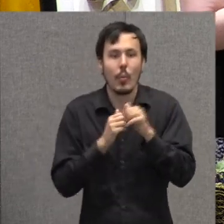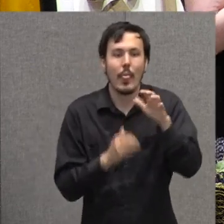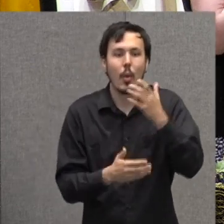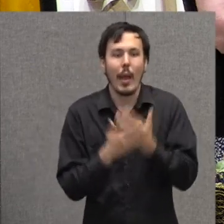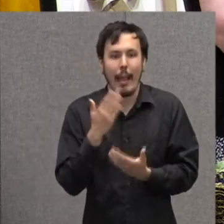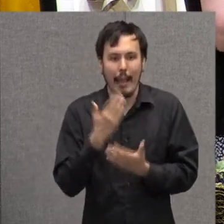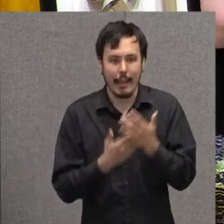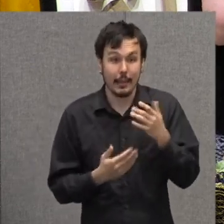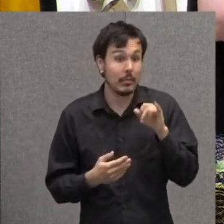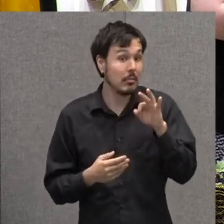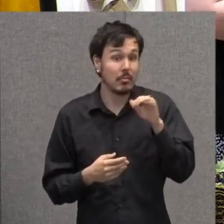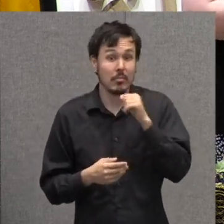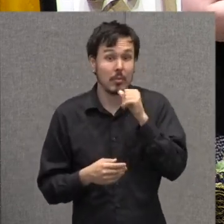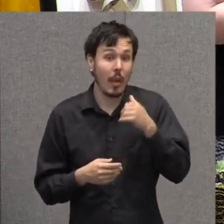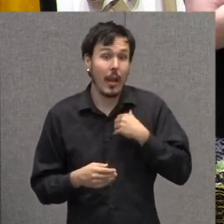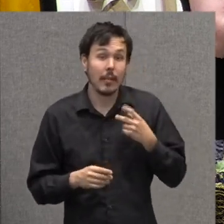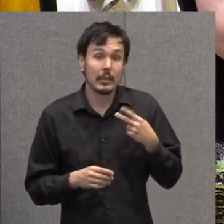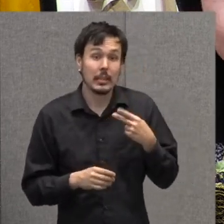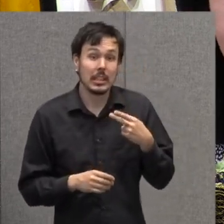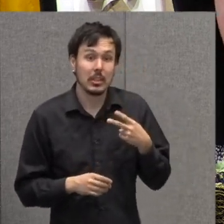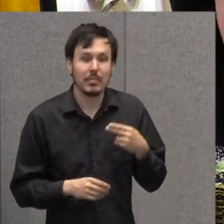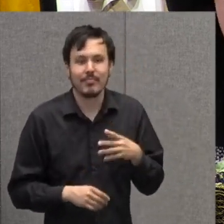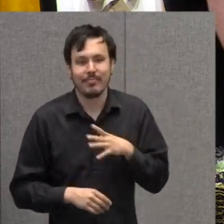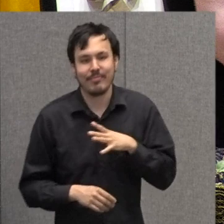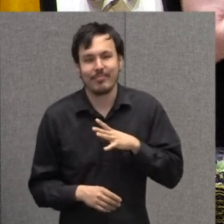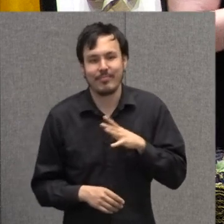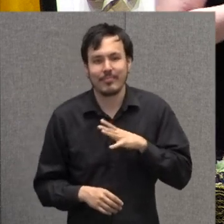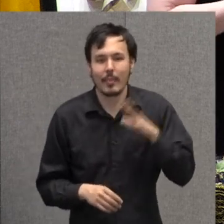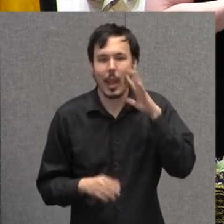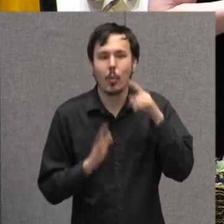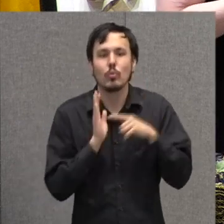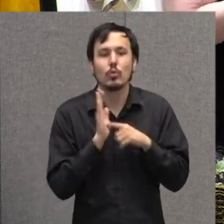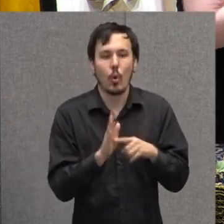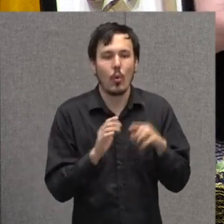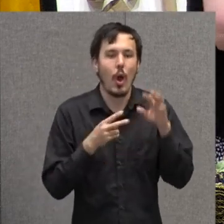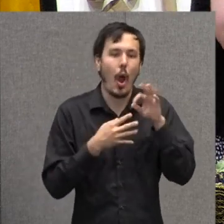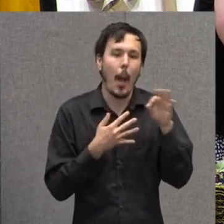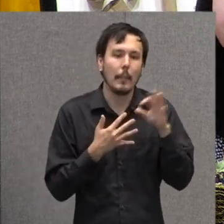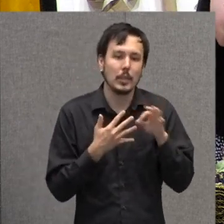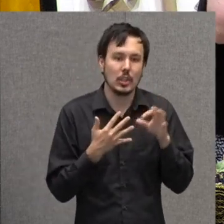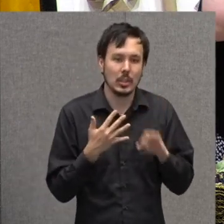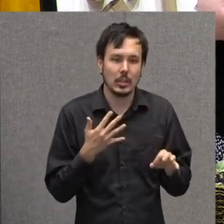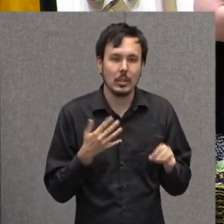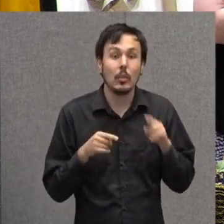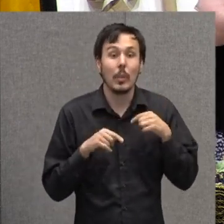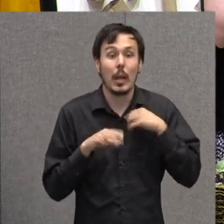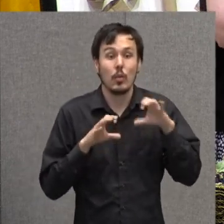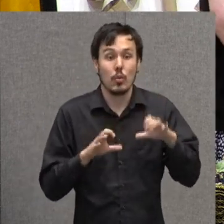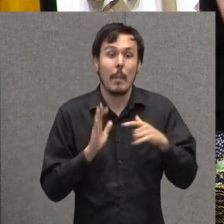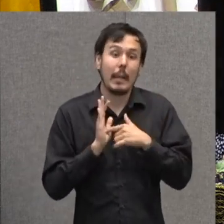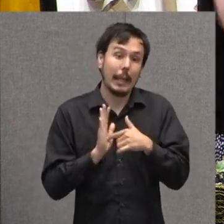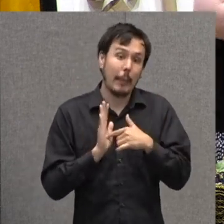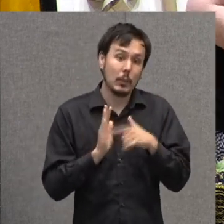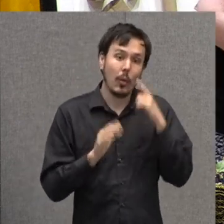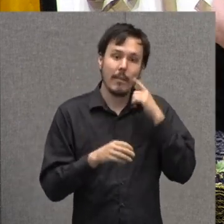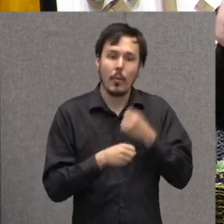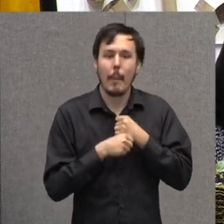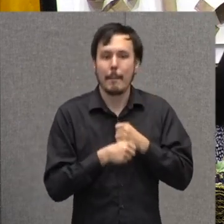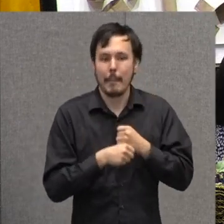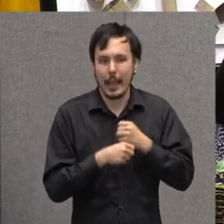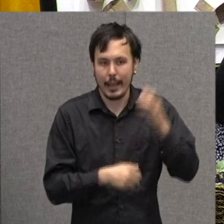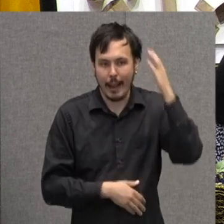yes. So if you don't have scissors, don't worry because I'm going to be showing you options when I'm going to be doing the demonstration on making the hats,